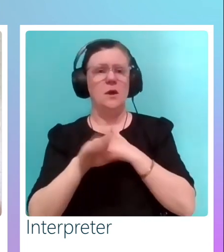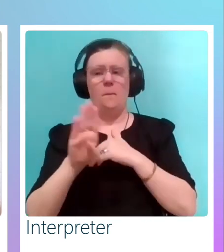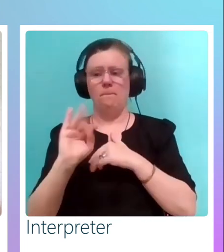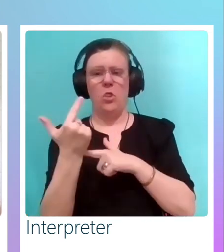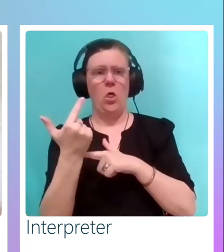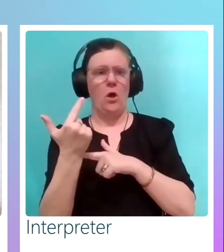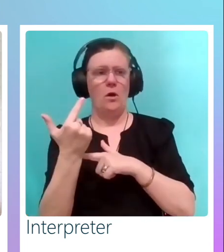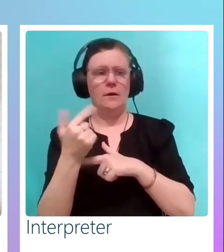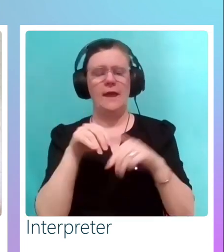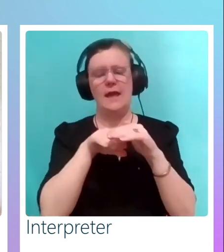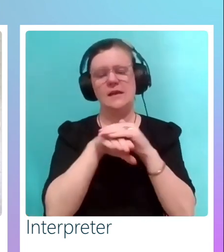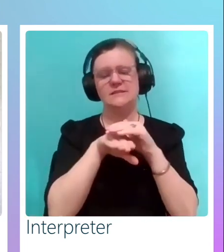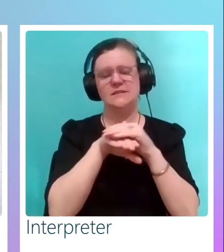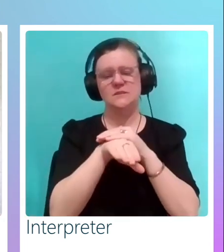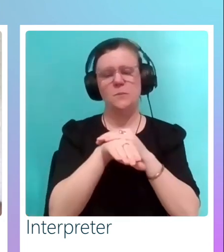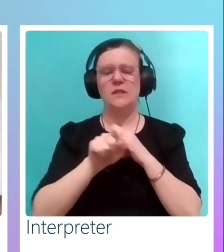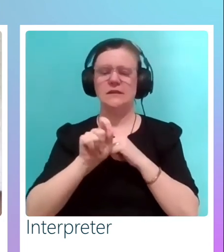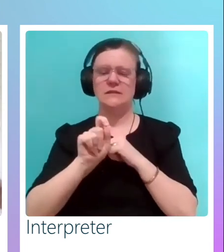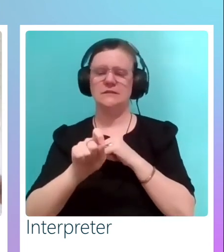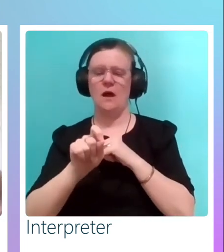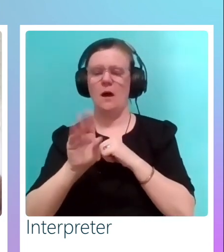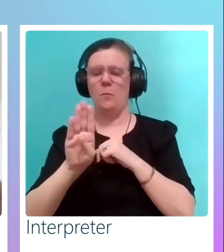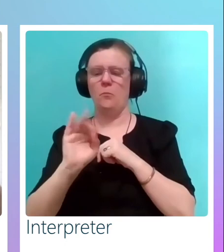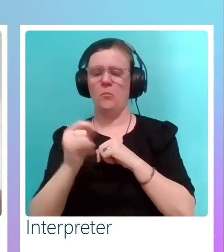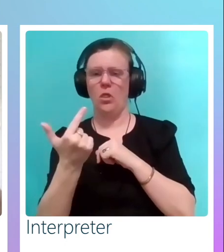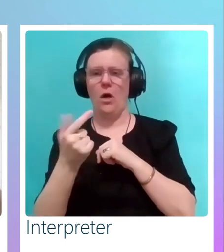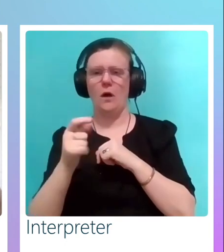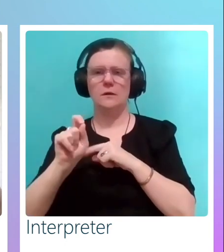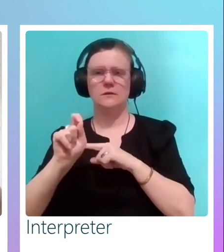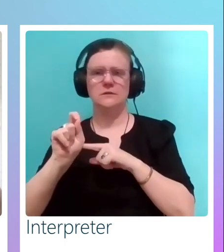is accessibility.blog.gov.uk.